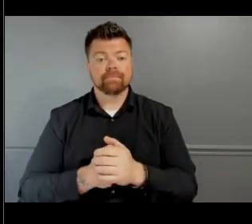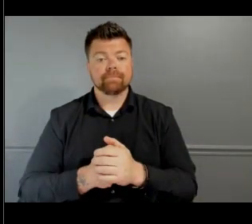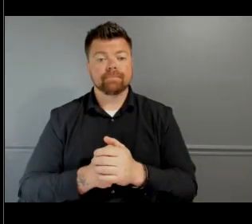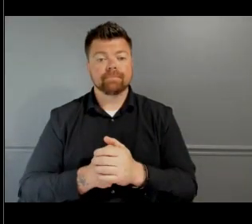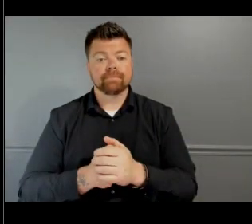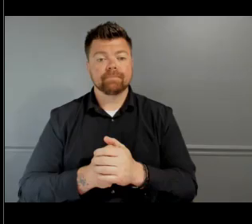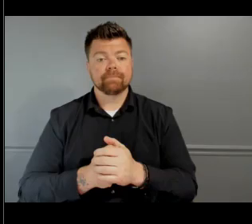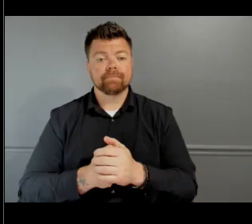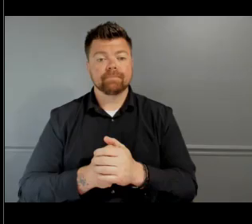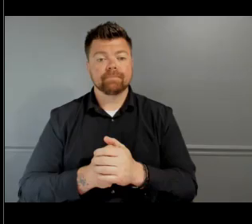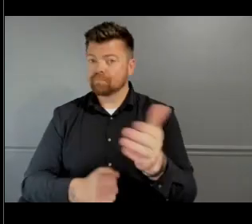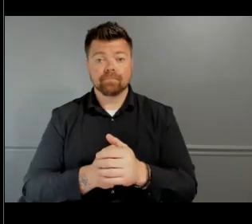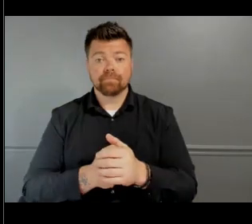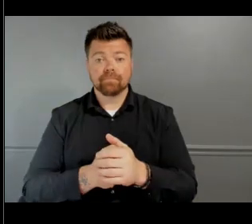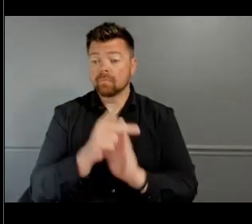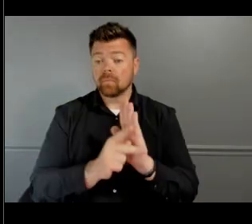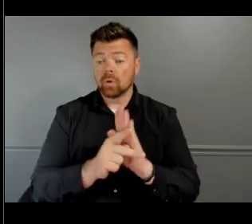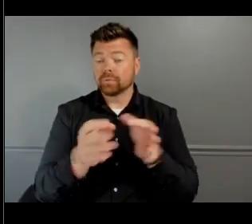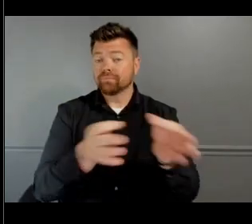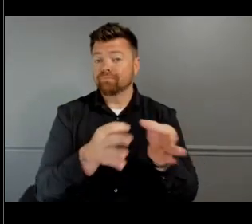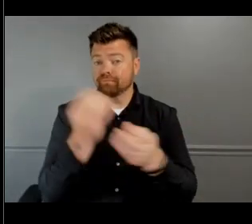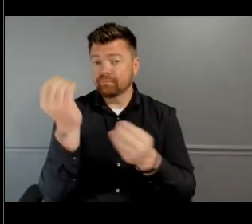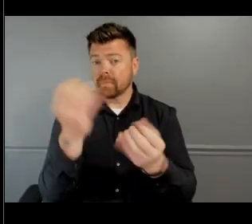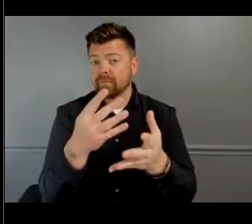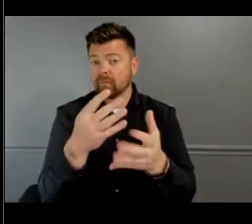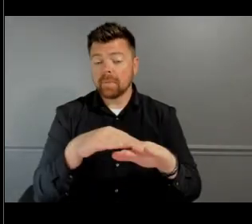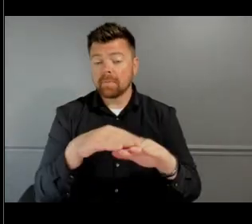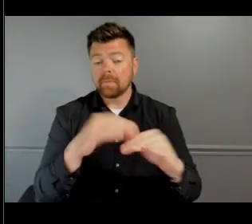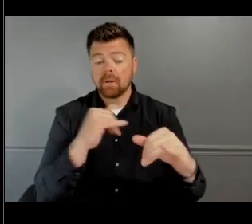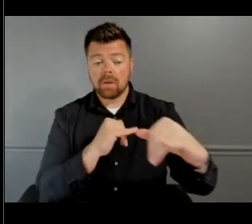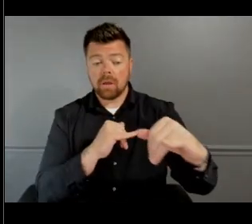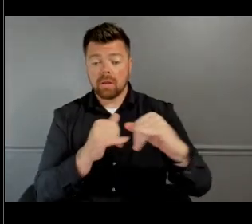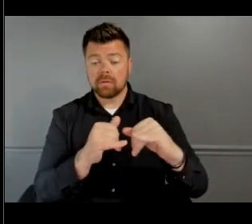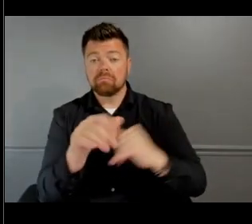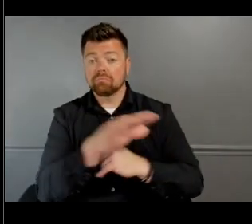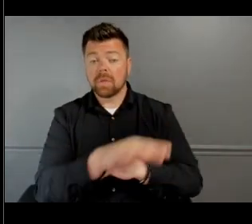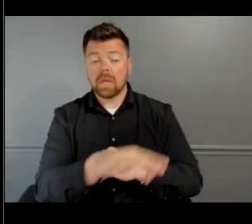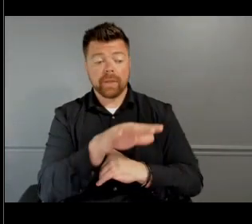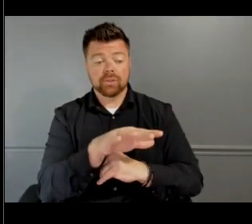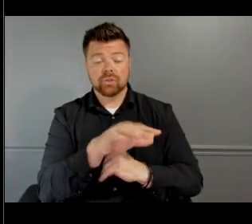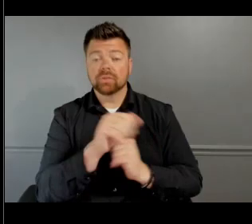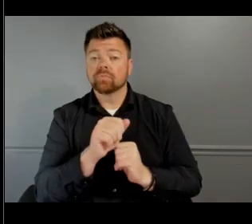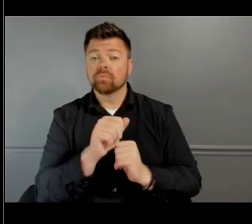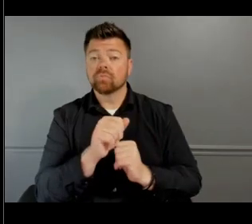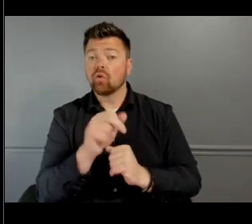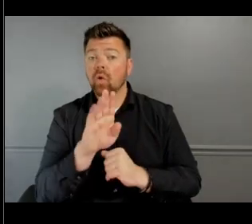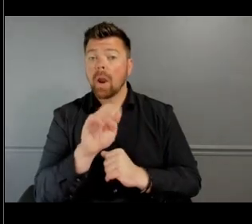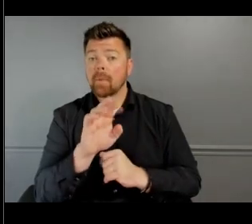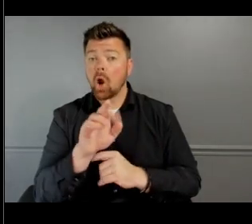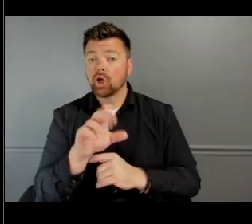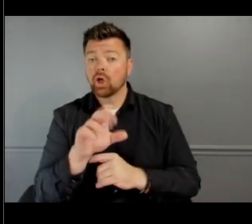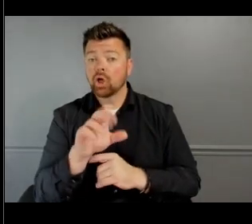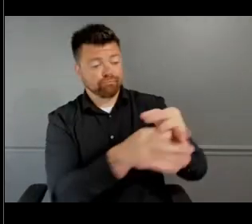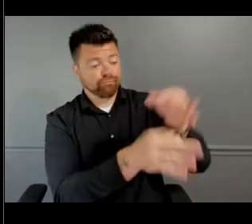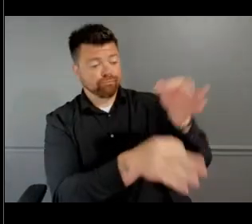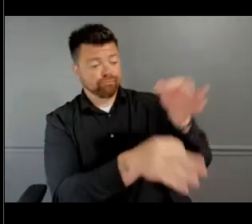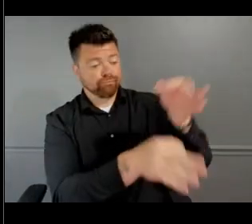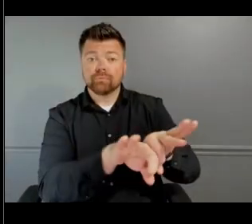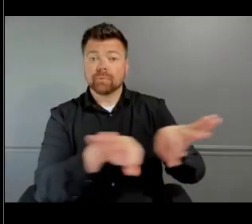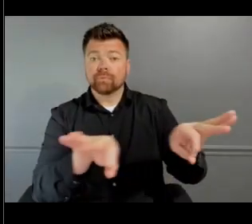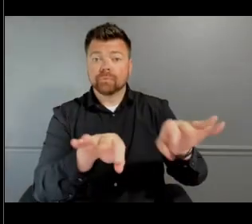The guidelines specify minimum lengths and locations for grab bar reinforcing